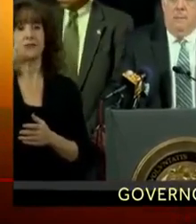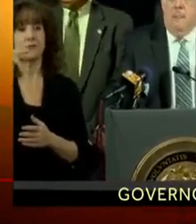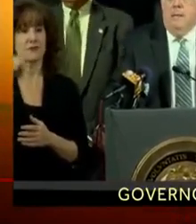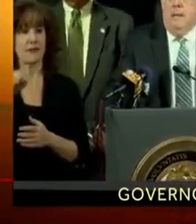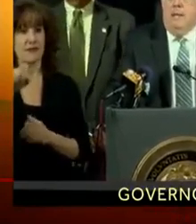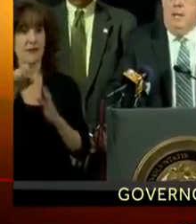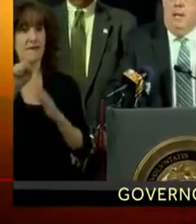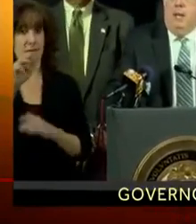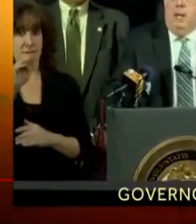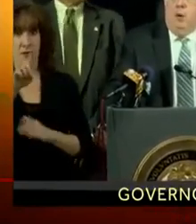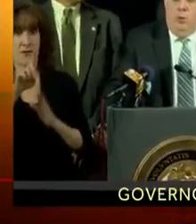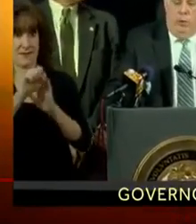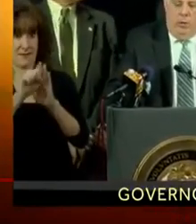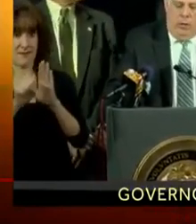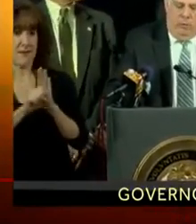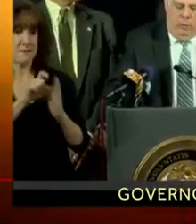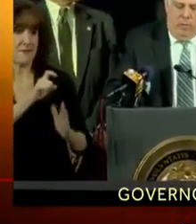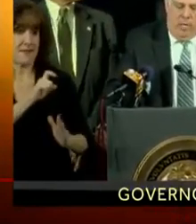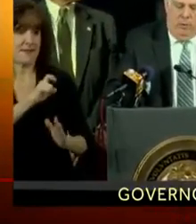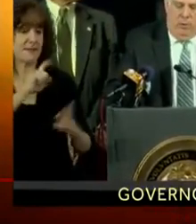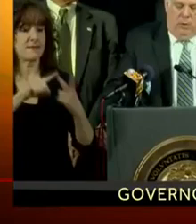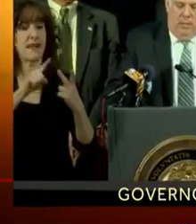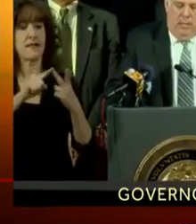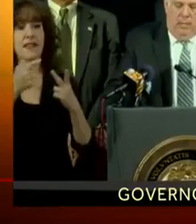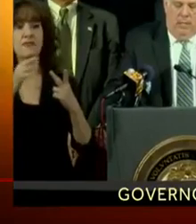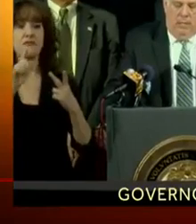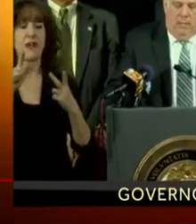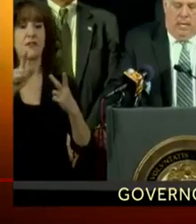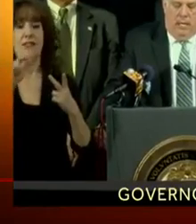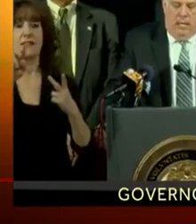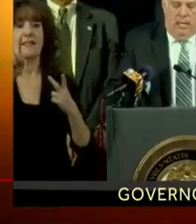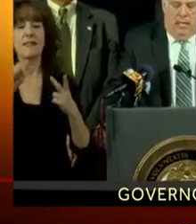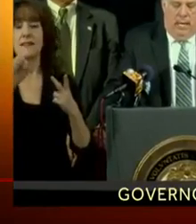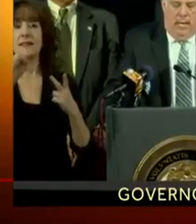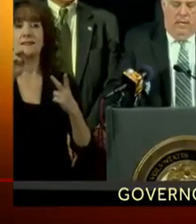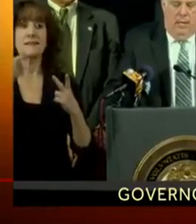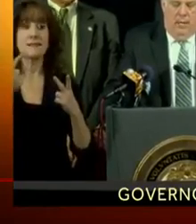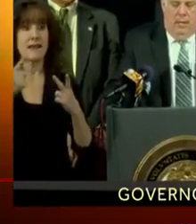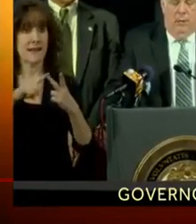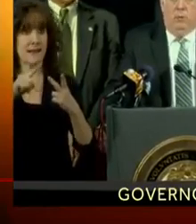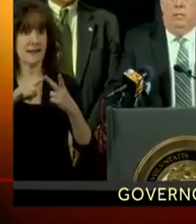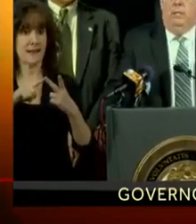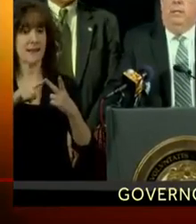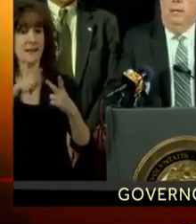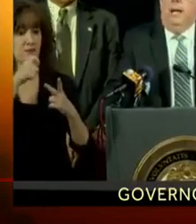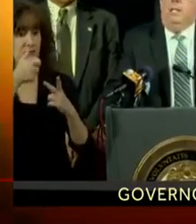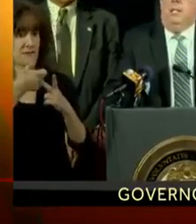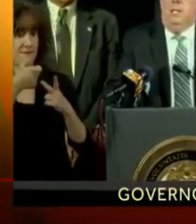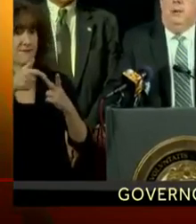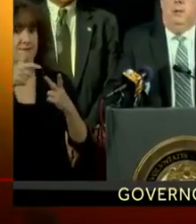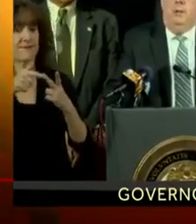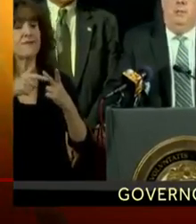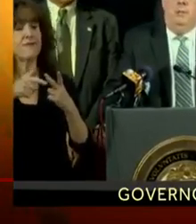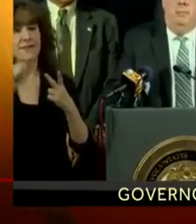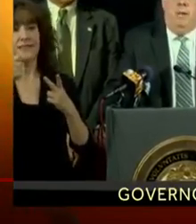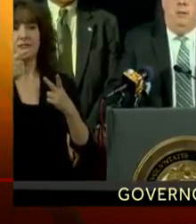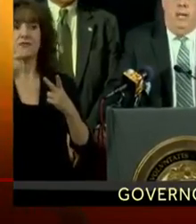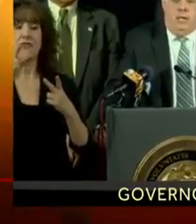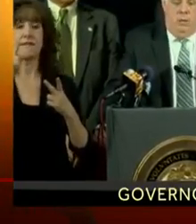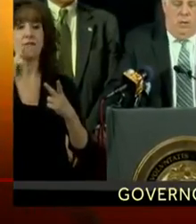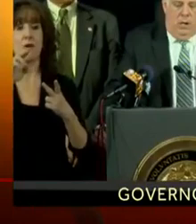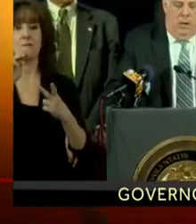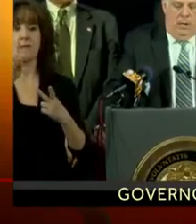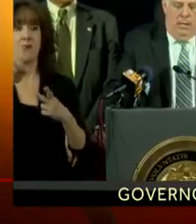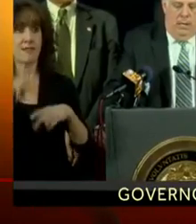police, and then we will hear from General Linda Singh, and who's the Adjutant General of the